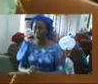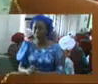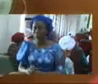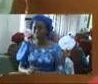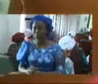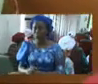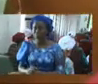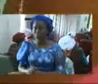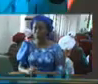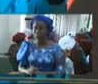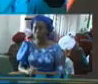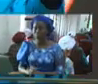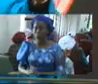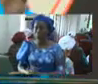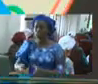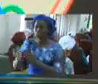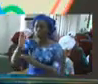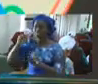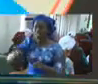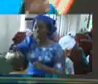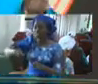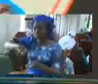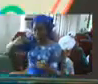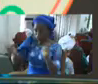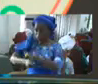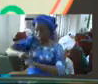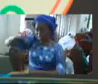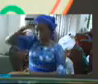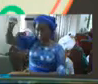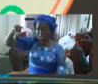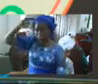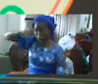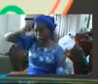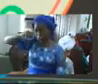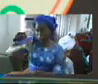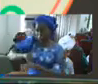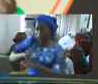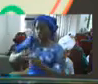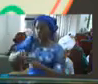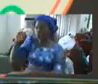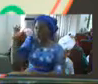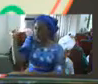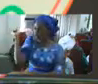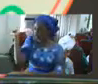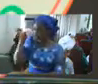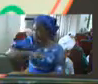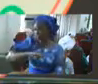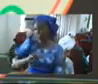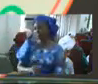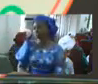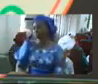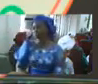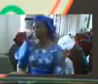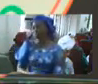Oh, they've discovered vaccine, and they are rejoicing. You see, like I said, some of these things are so